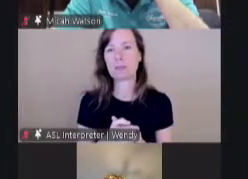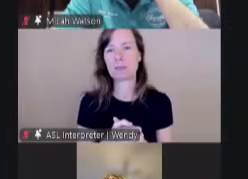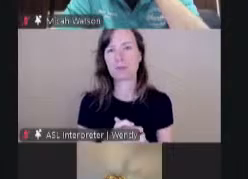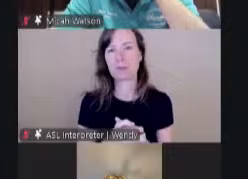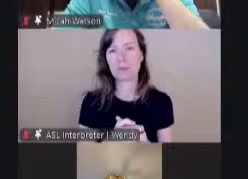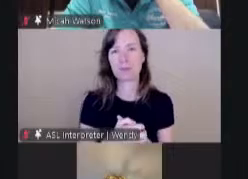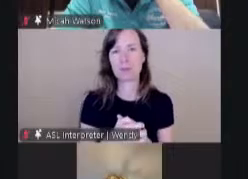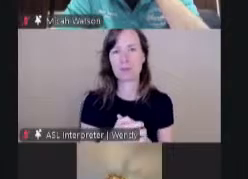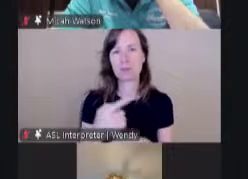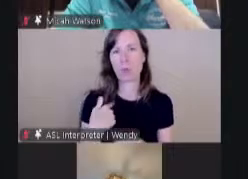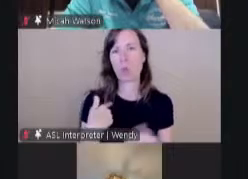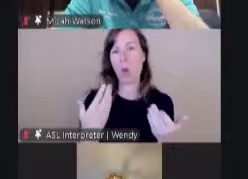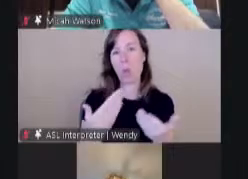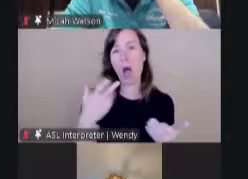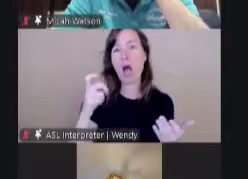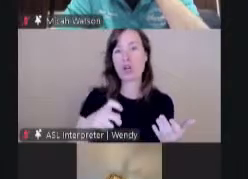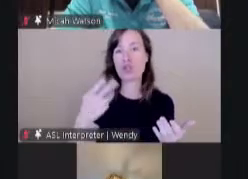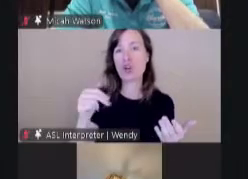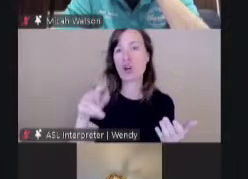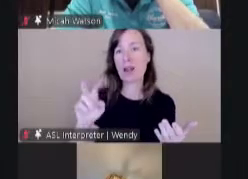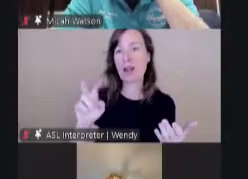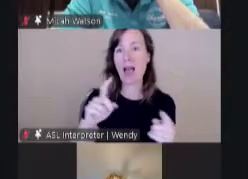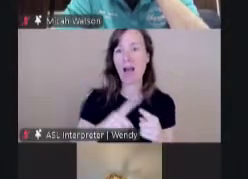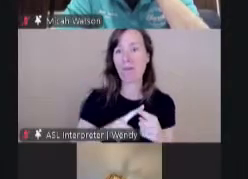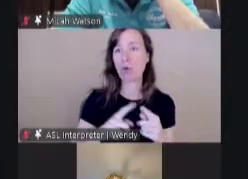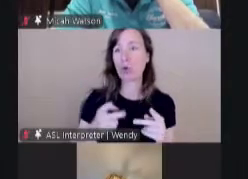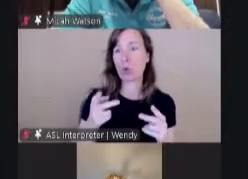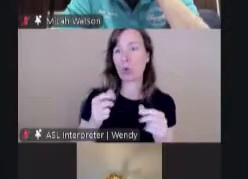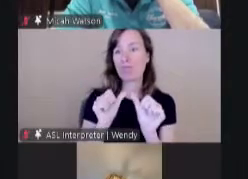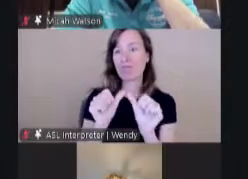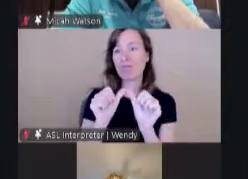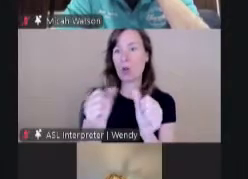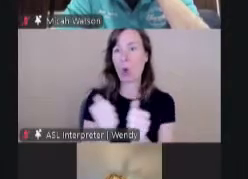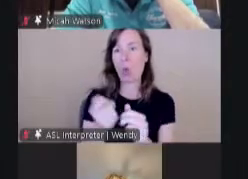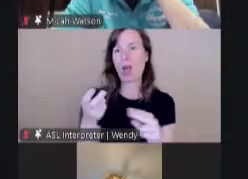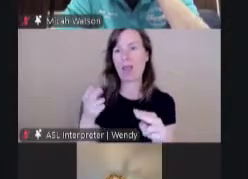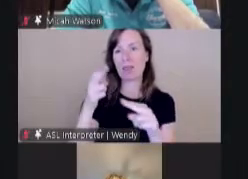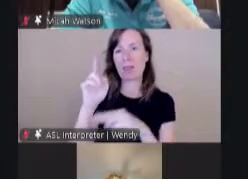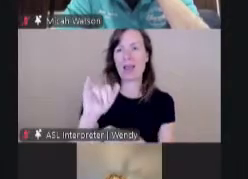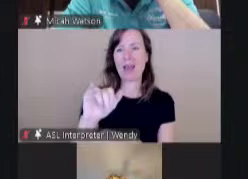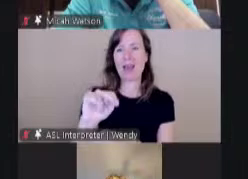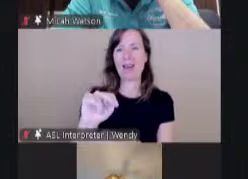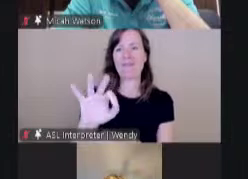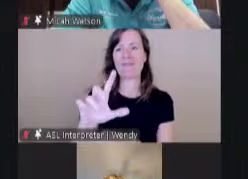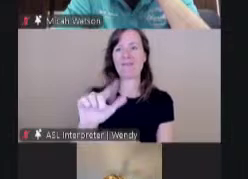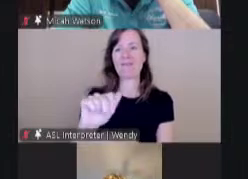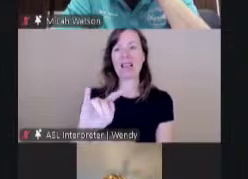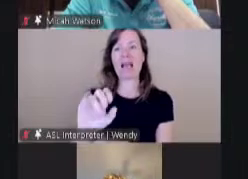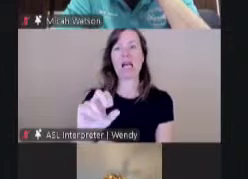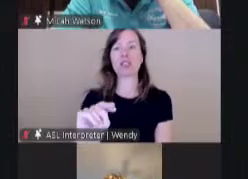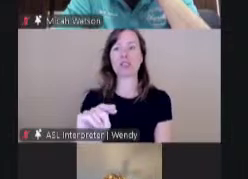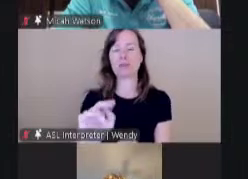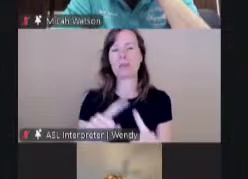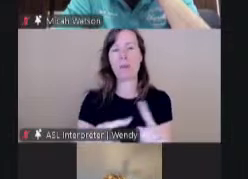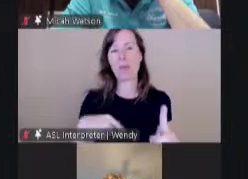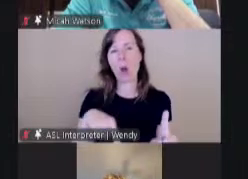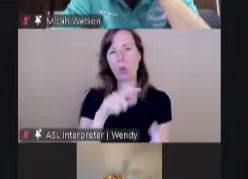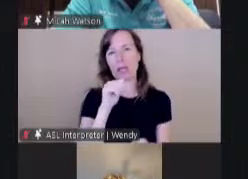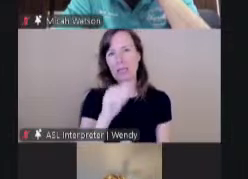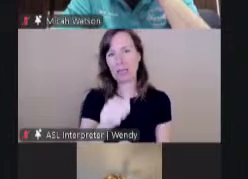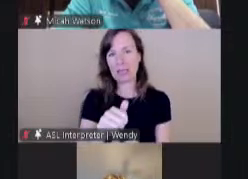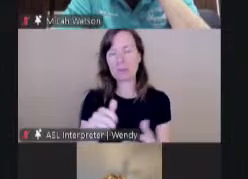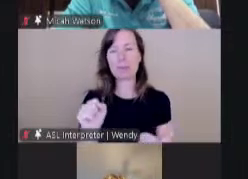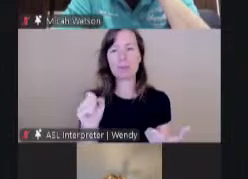And we probably should have to keep up with inflation, but we didn't. So this is where we are right now. And I'm